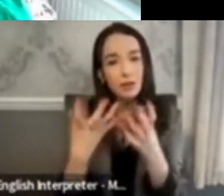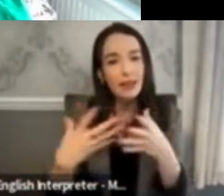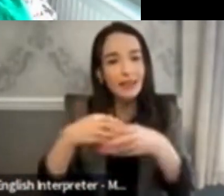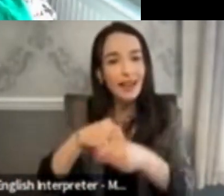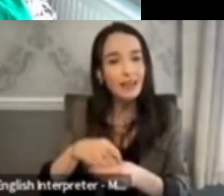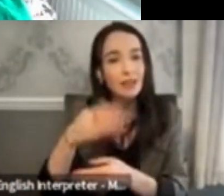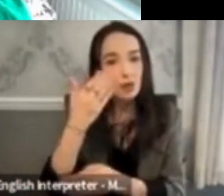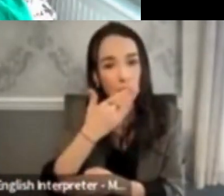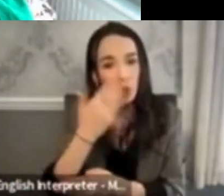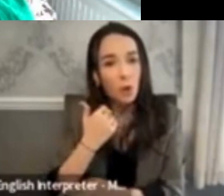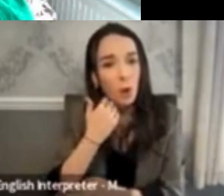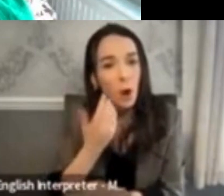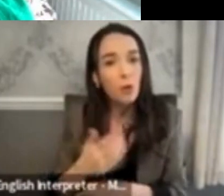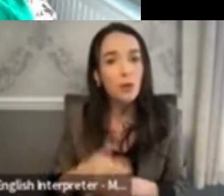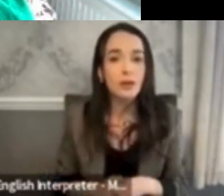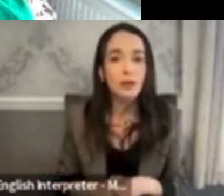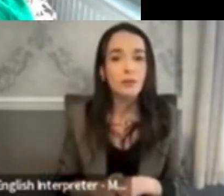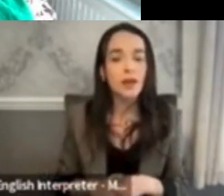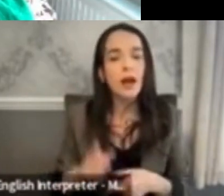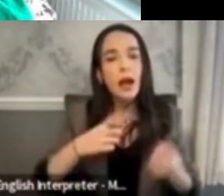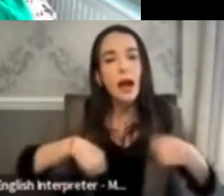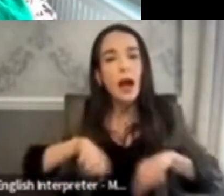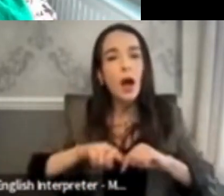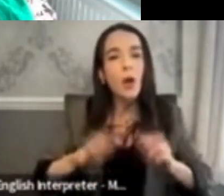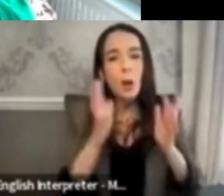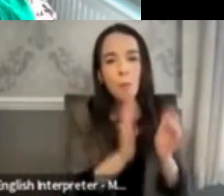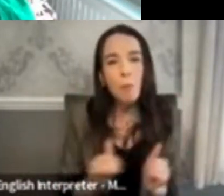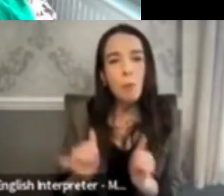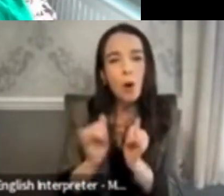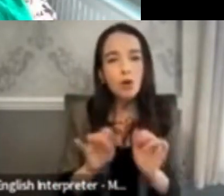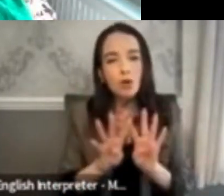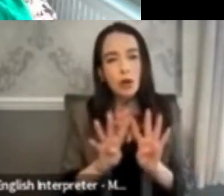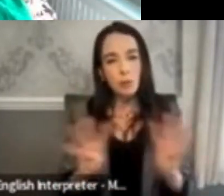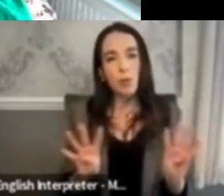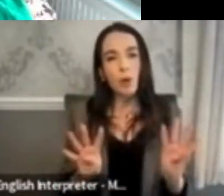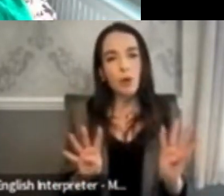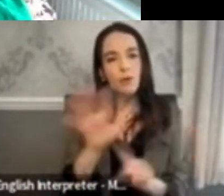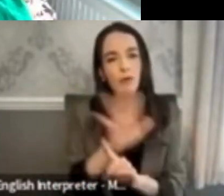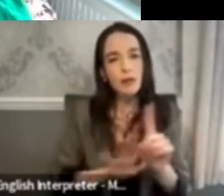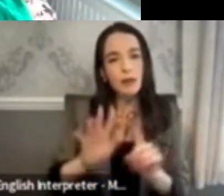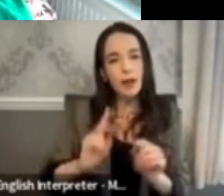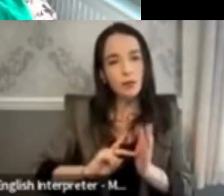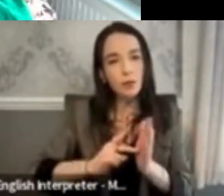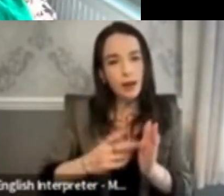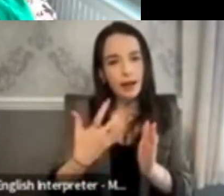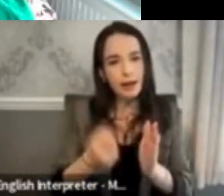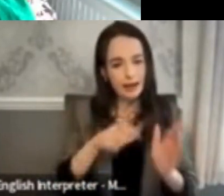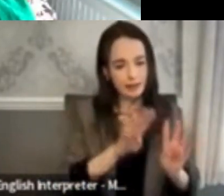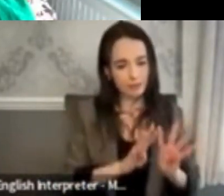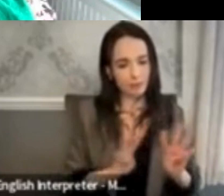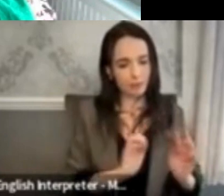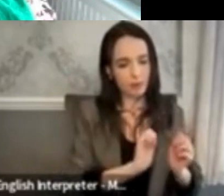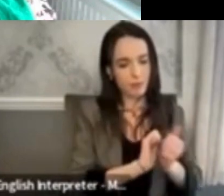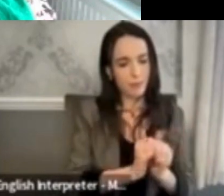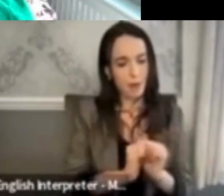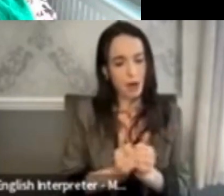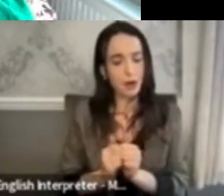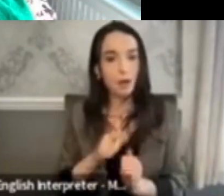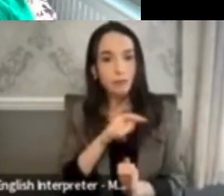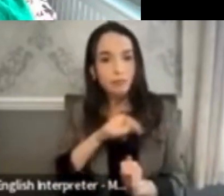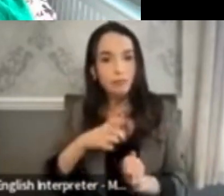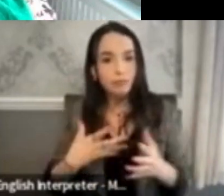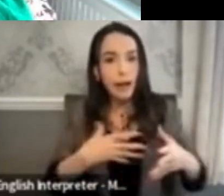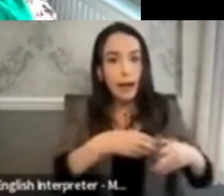the monitoring board for the national plan that Stefano referenced earlier has multiple partners on there that are working in schools,